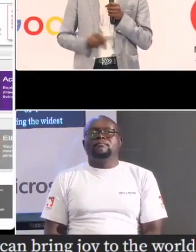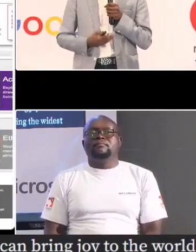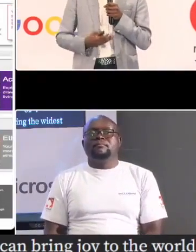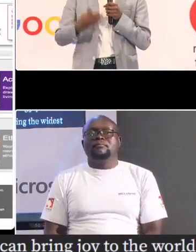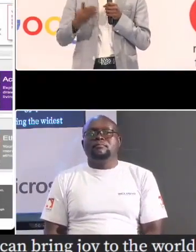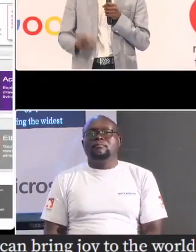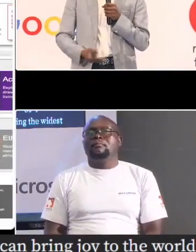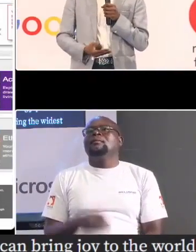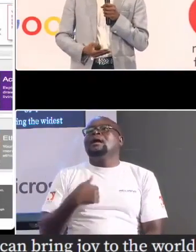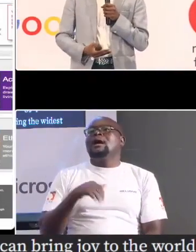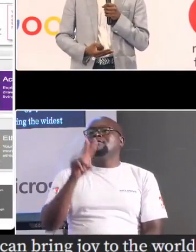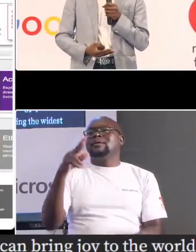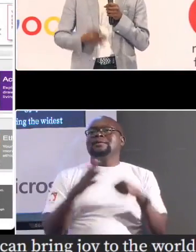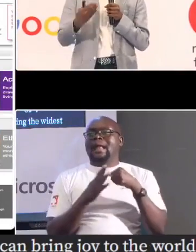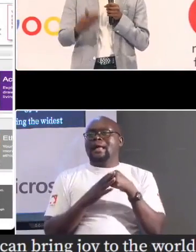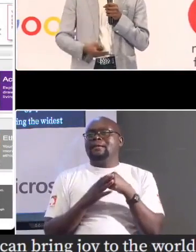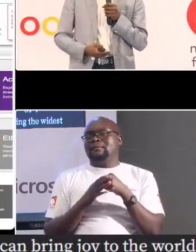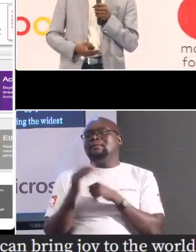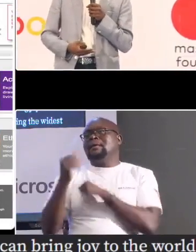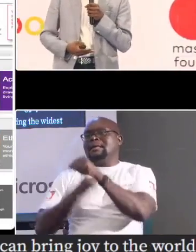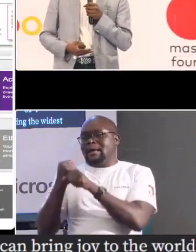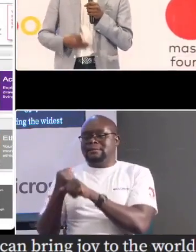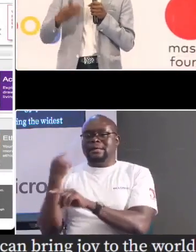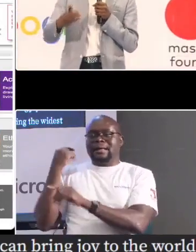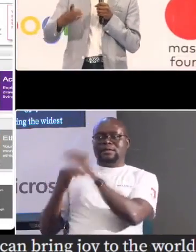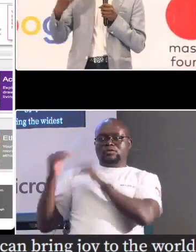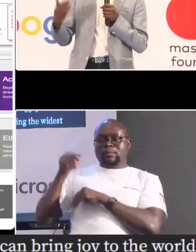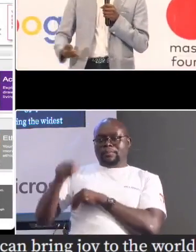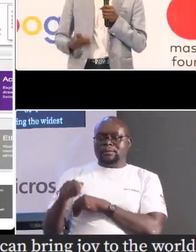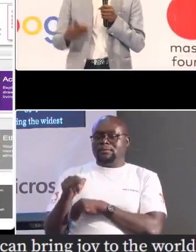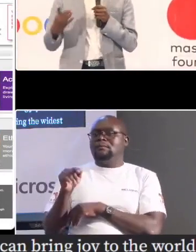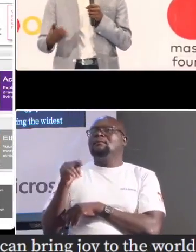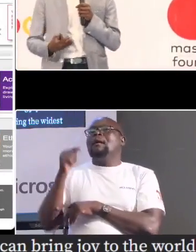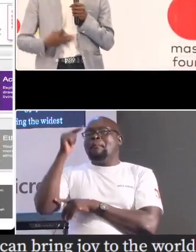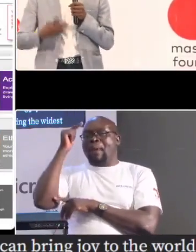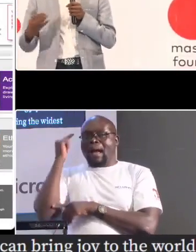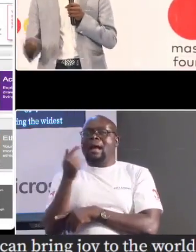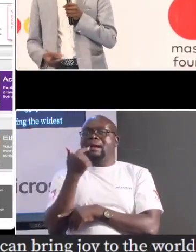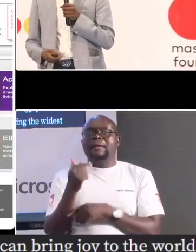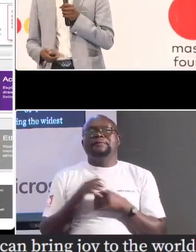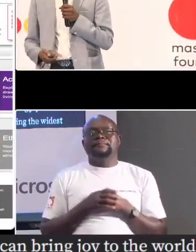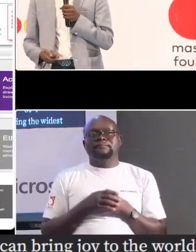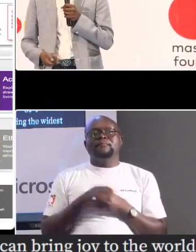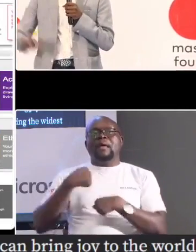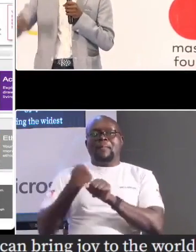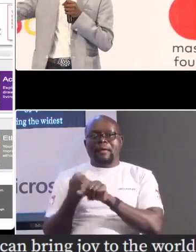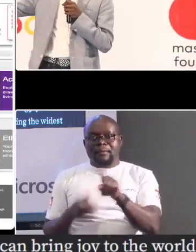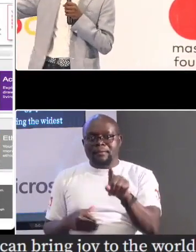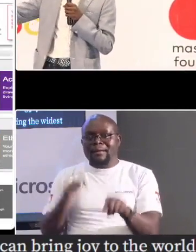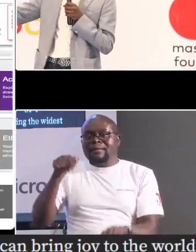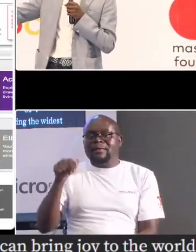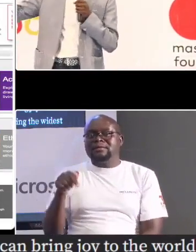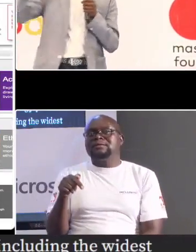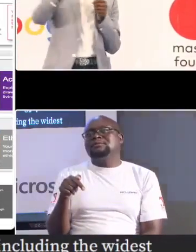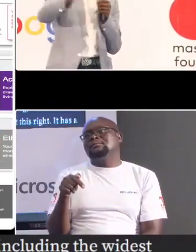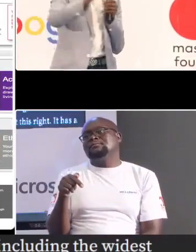It has a 29-year history, and on screen is a black and red book that's called Applied Ergonomics. This is the